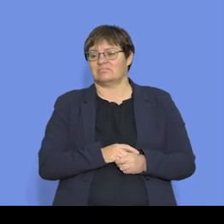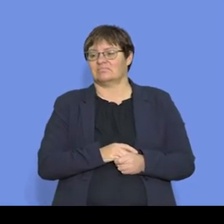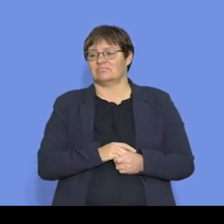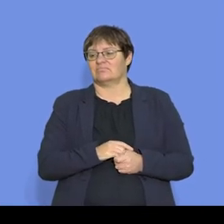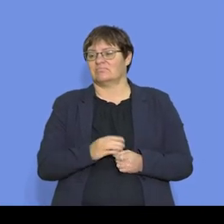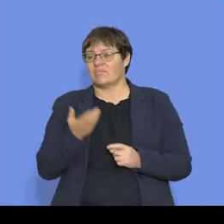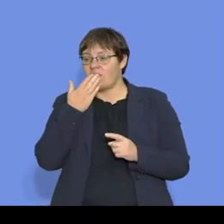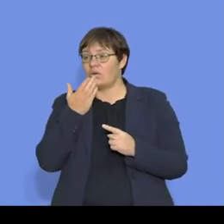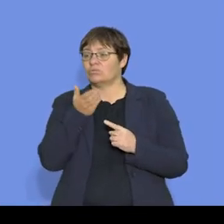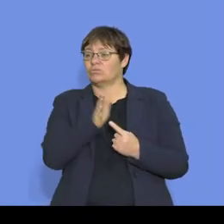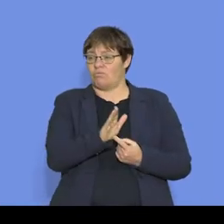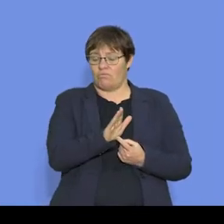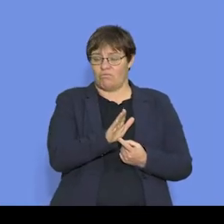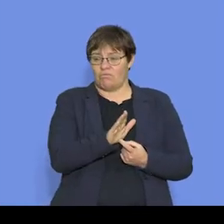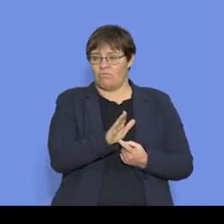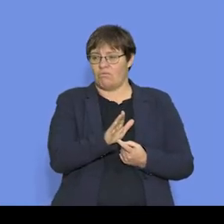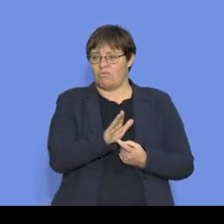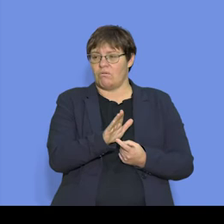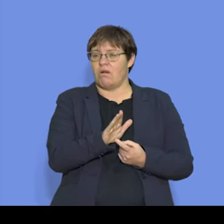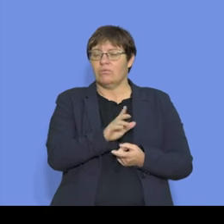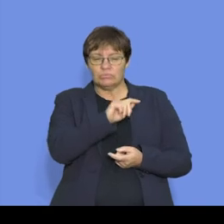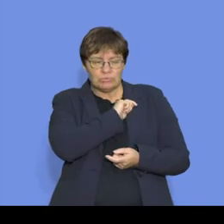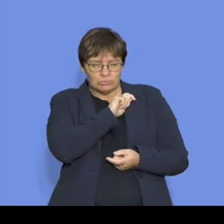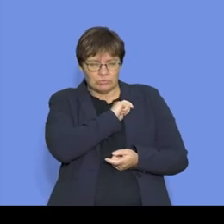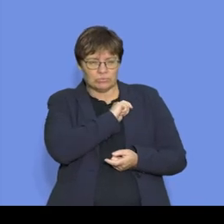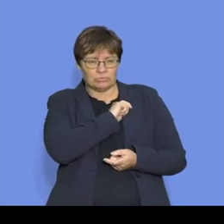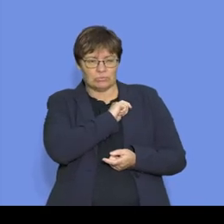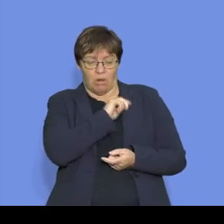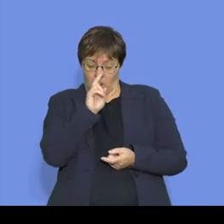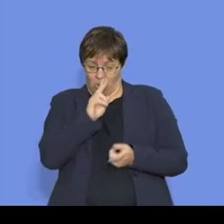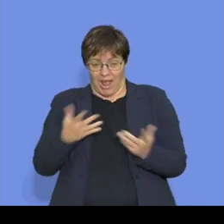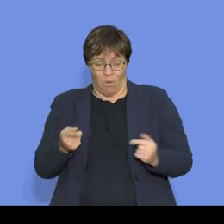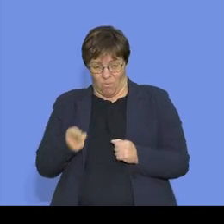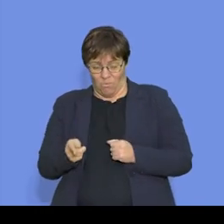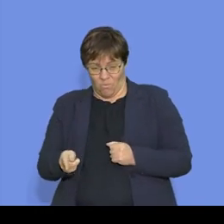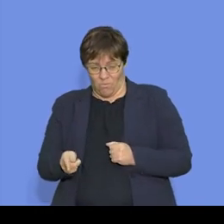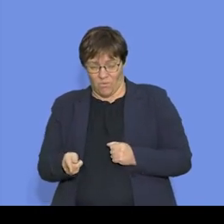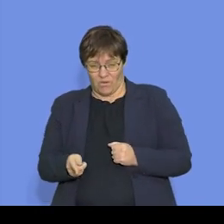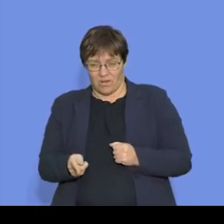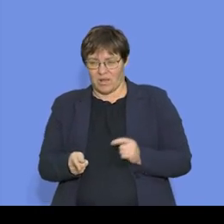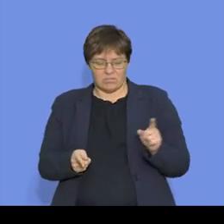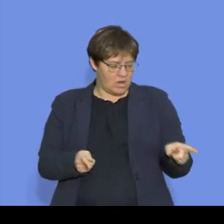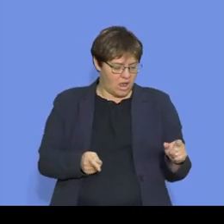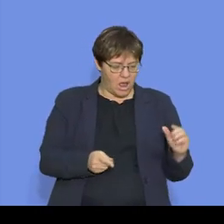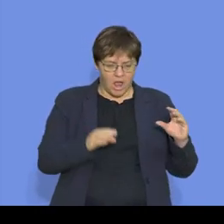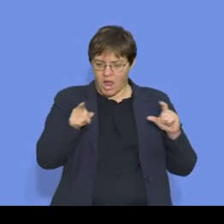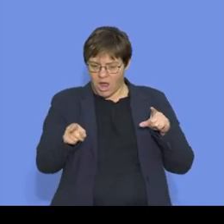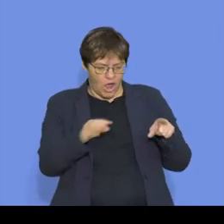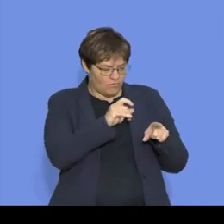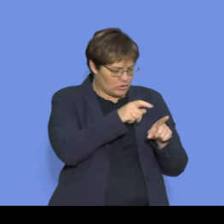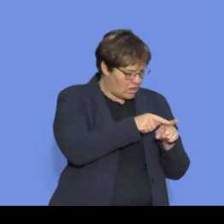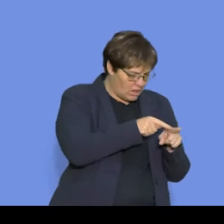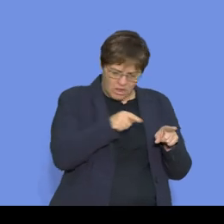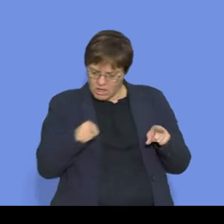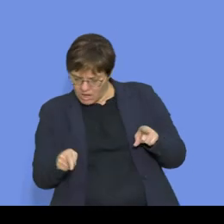And this picture shows you what the actual animal looks like. And if you look at it,